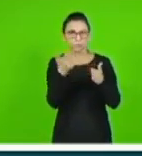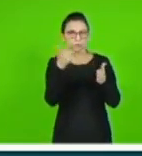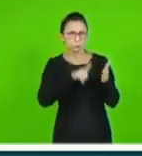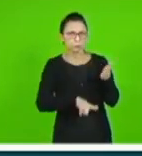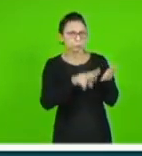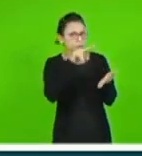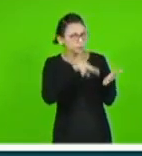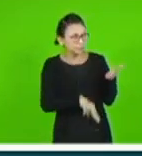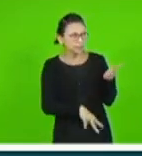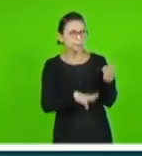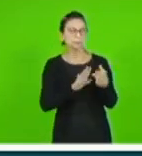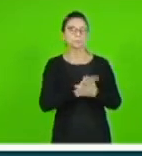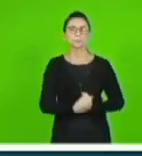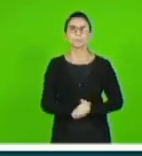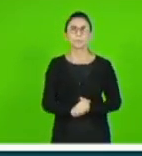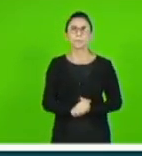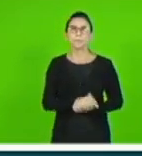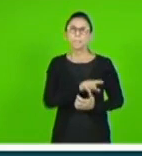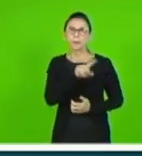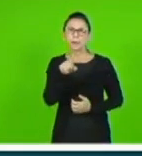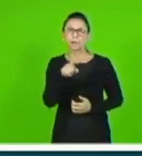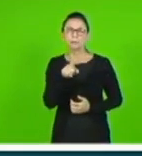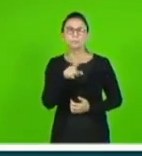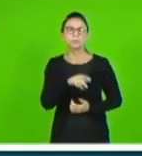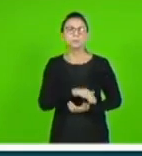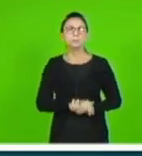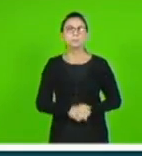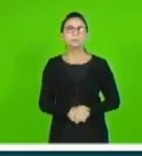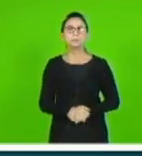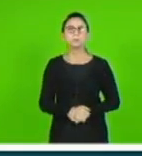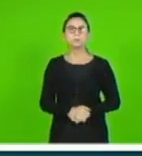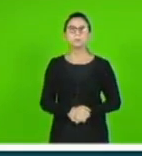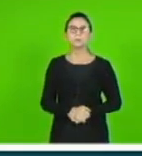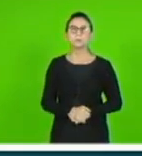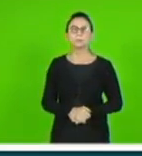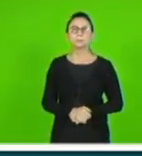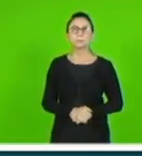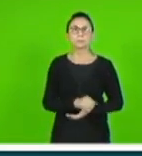So we're going to read it one more time. Everyone's going to read it together.